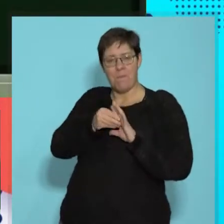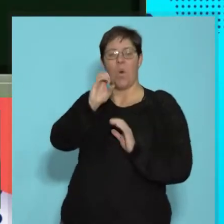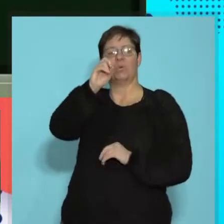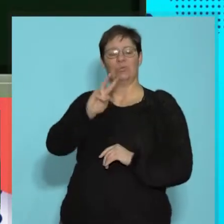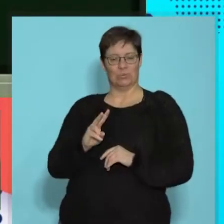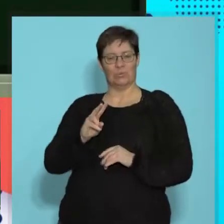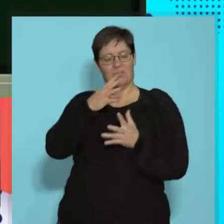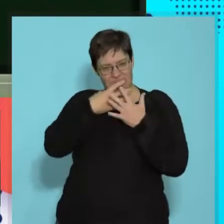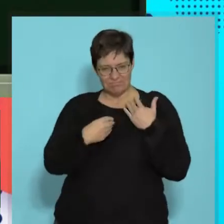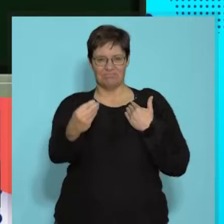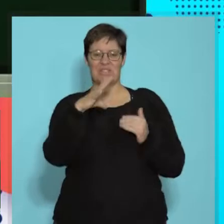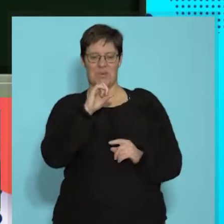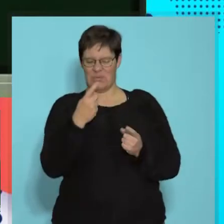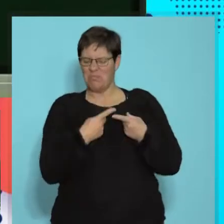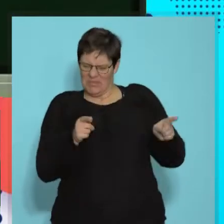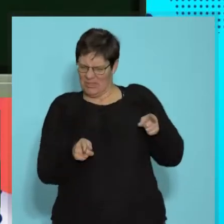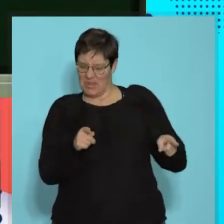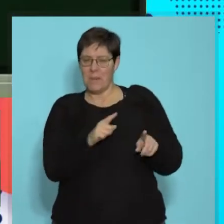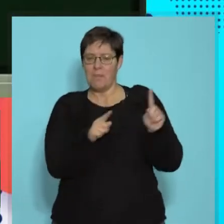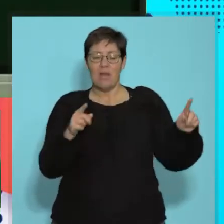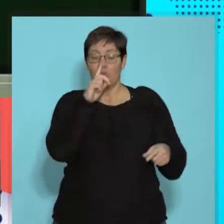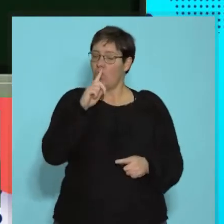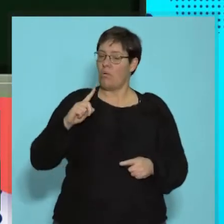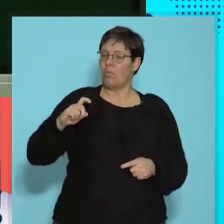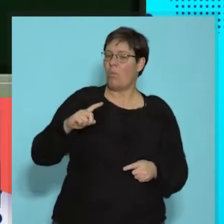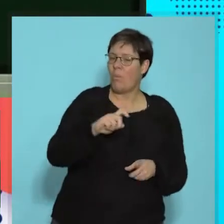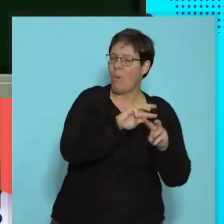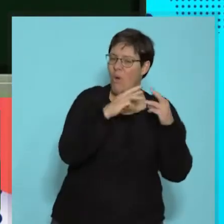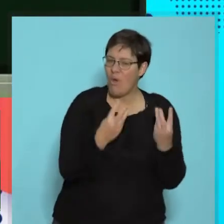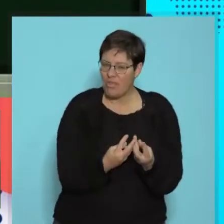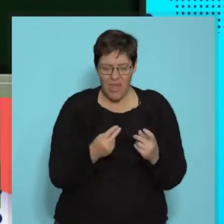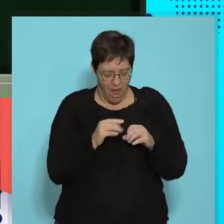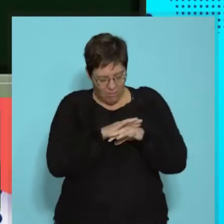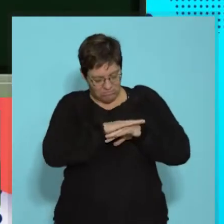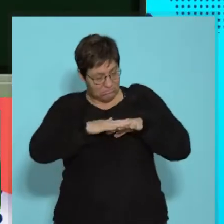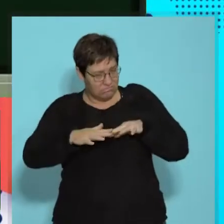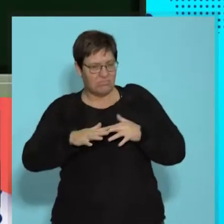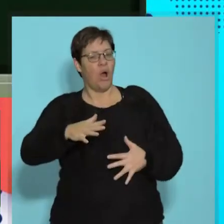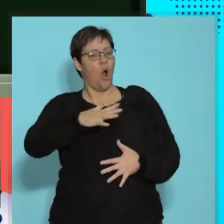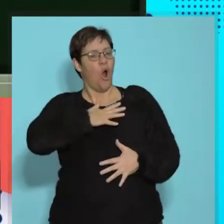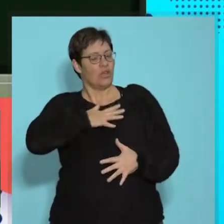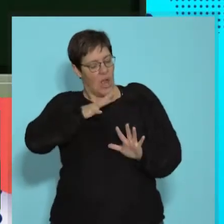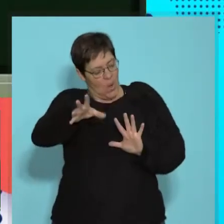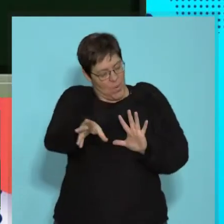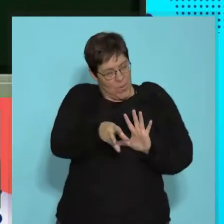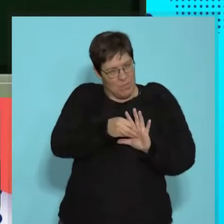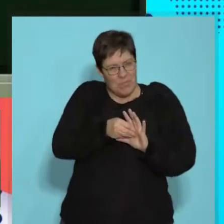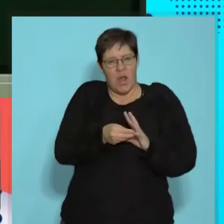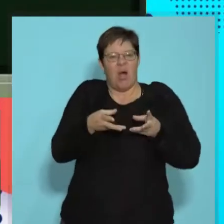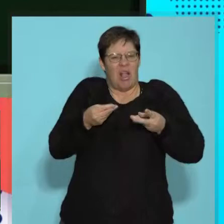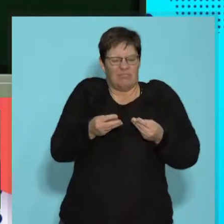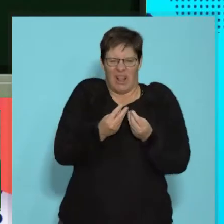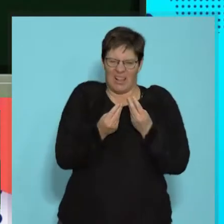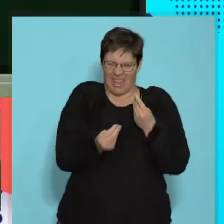organisms, and we looked at how the earthworm, right, was able to take in oxygen. Earthworms are nice and slimy